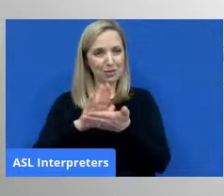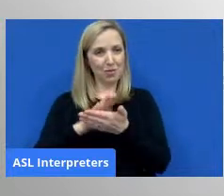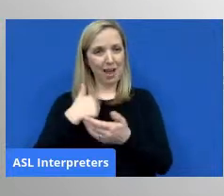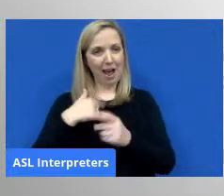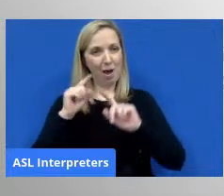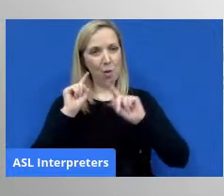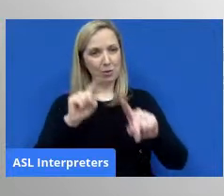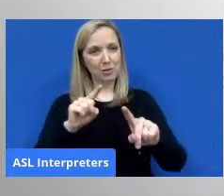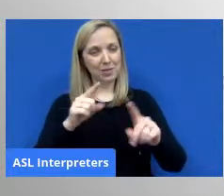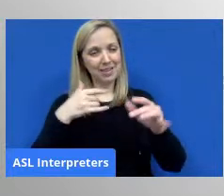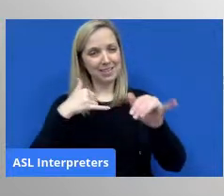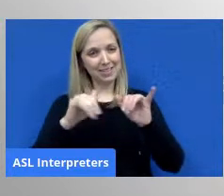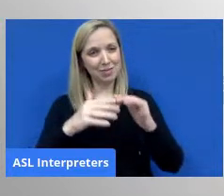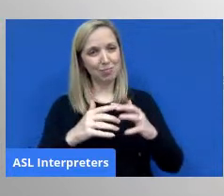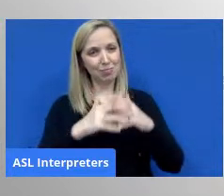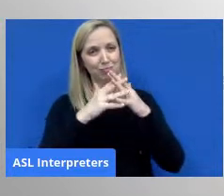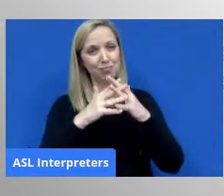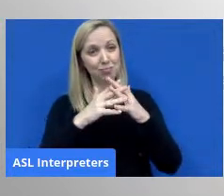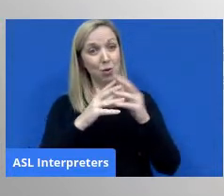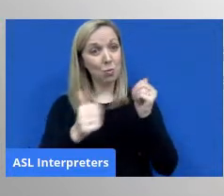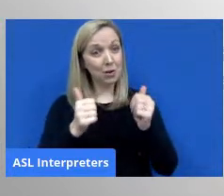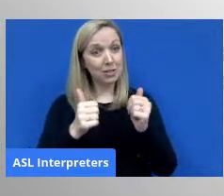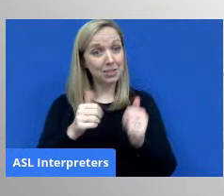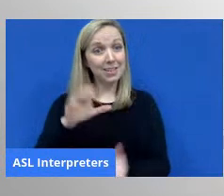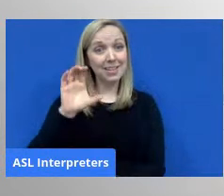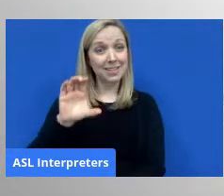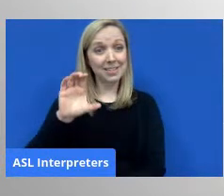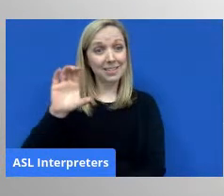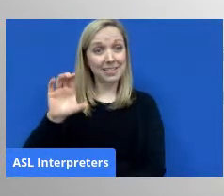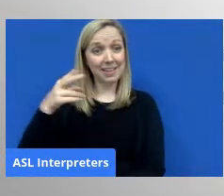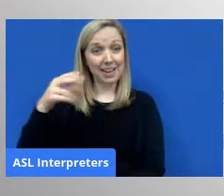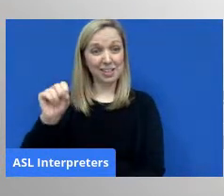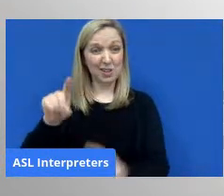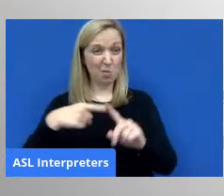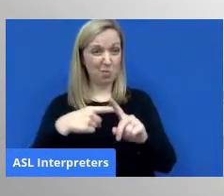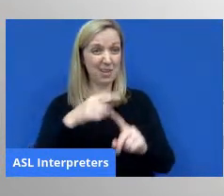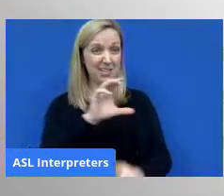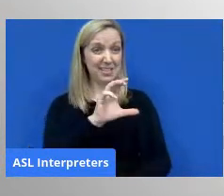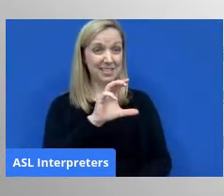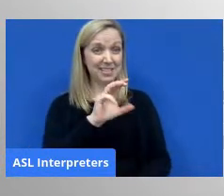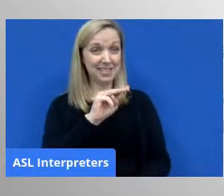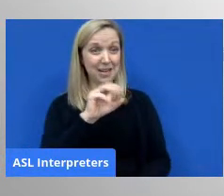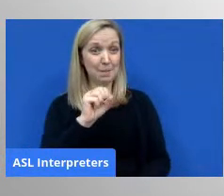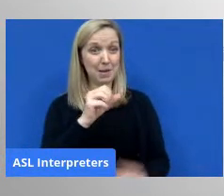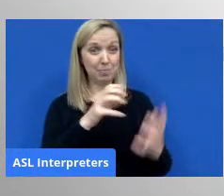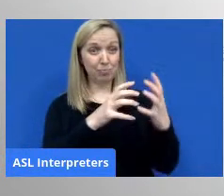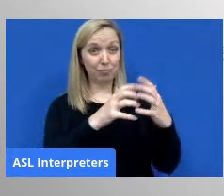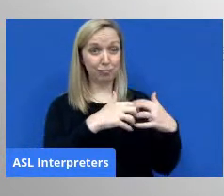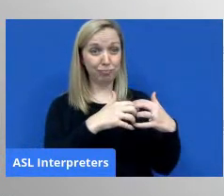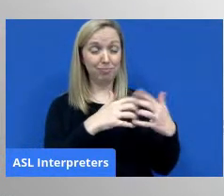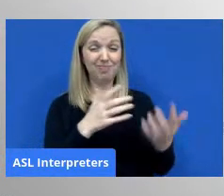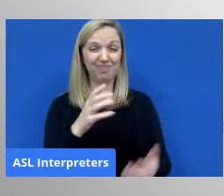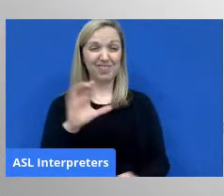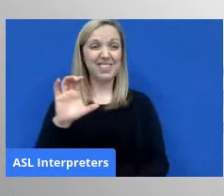is Clark Central. So there we go. When this one is gone, there go my junior high years.